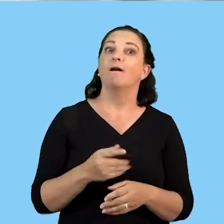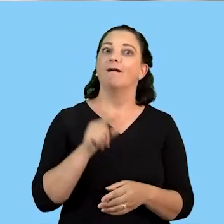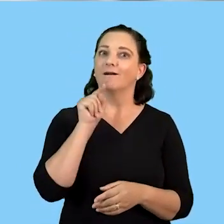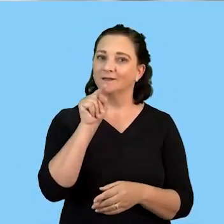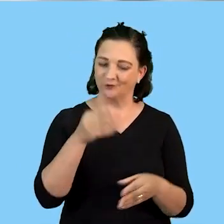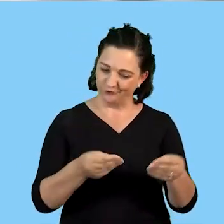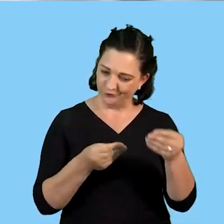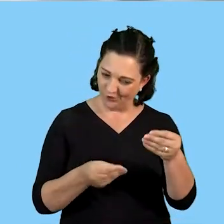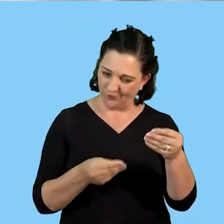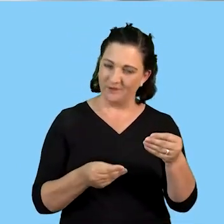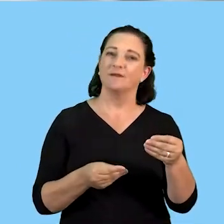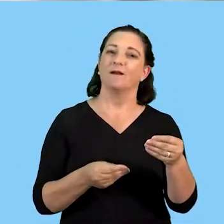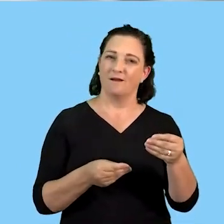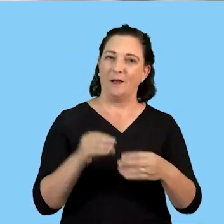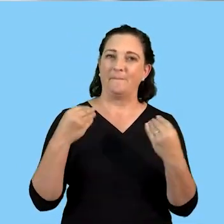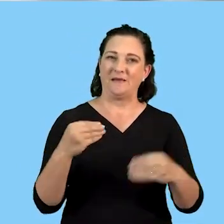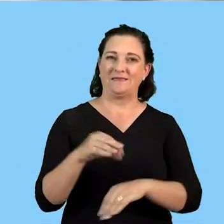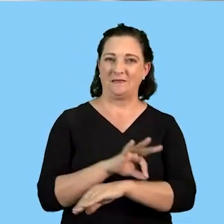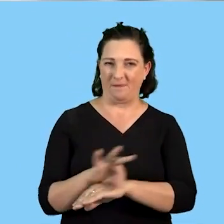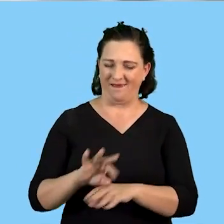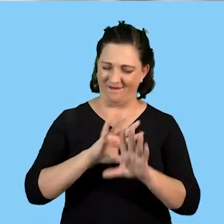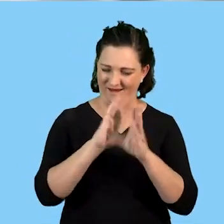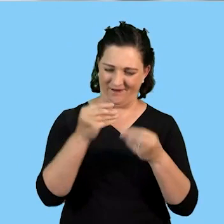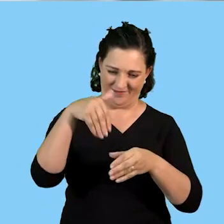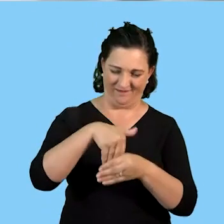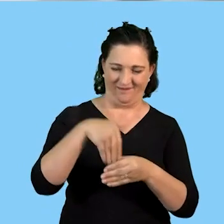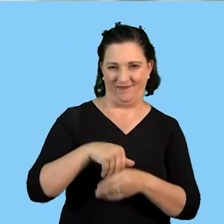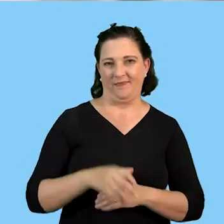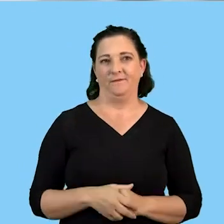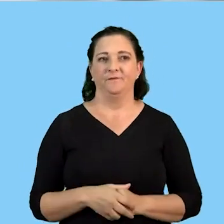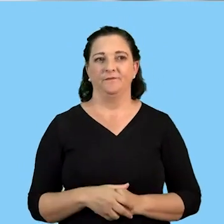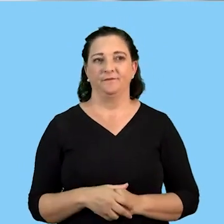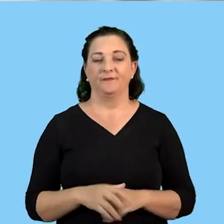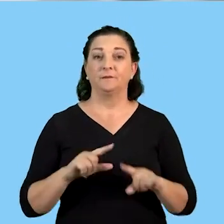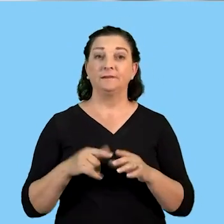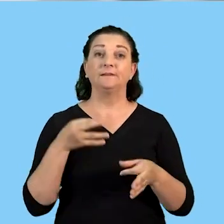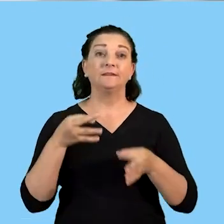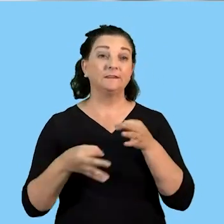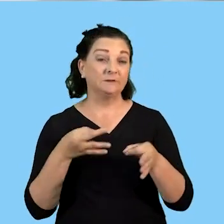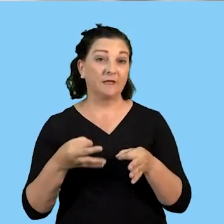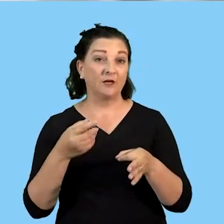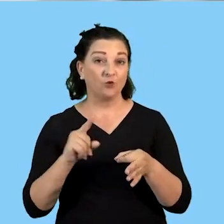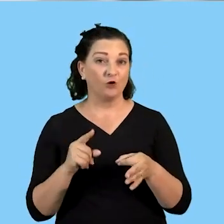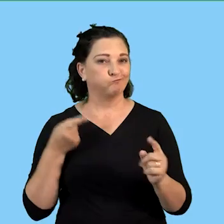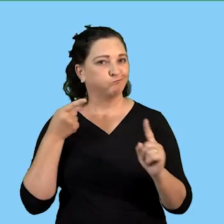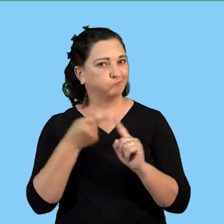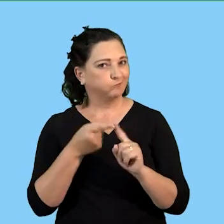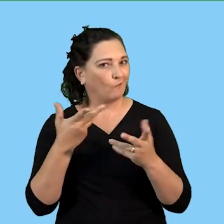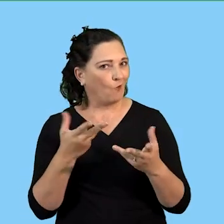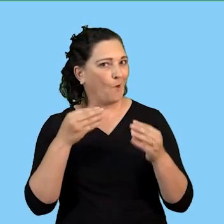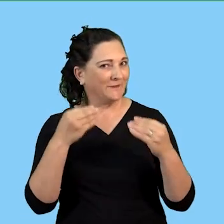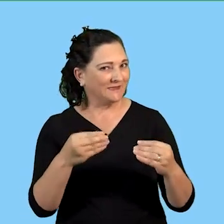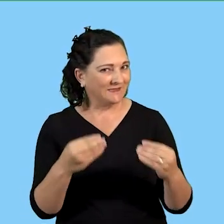its vision, its mission. So it's that document that we call a business plan that outlines everything. A business